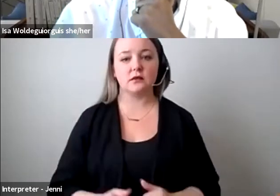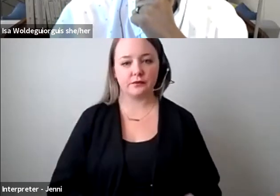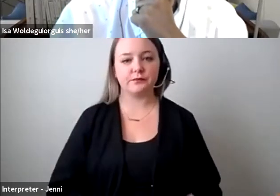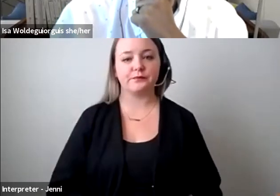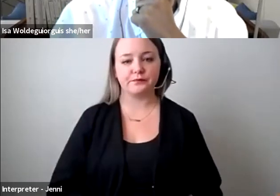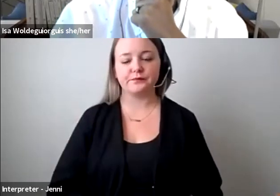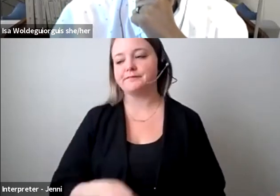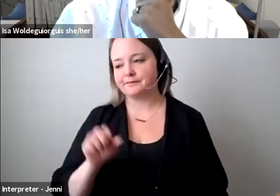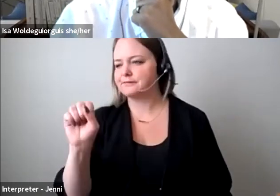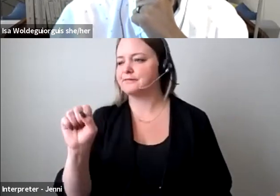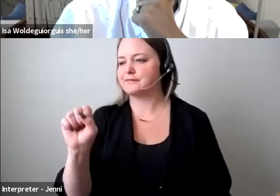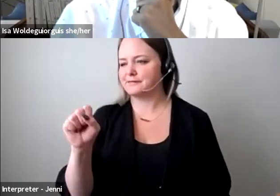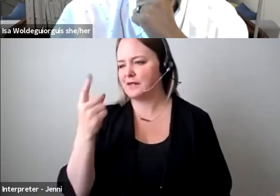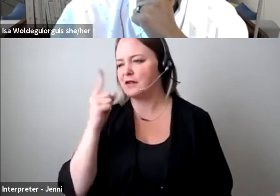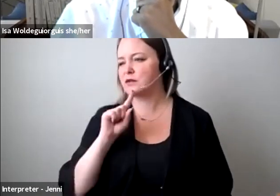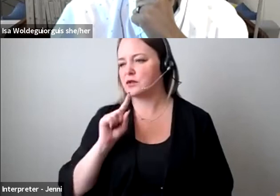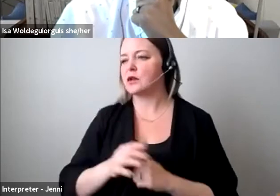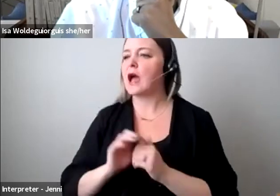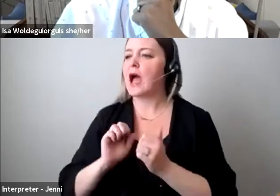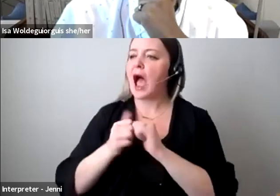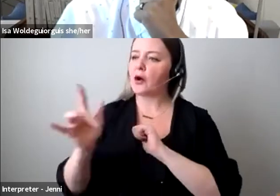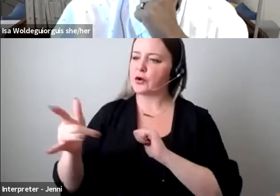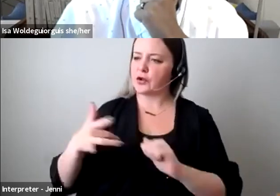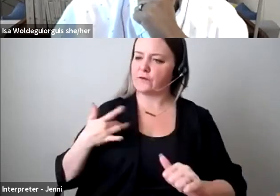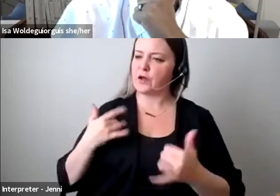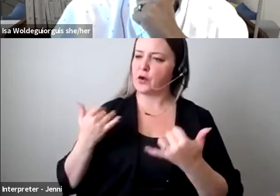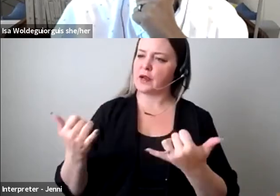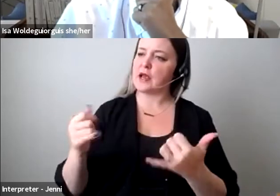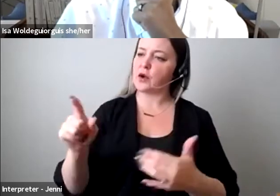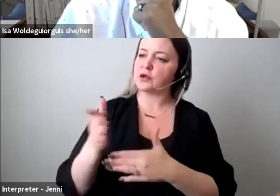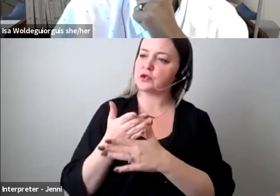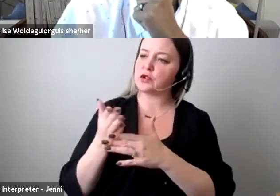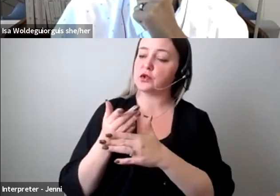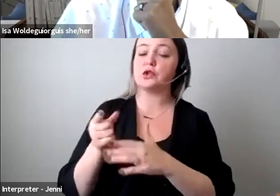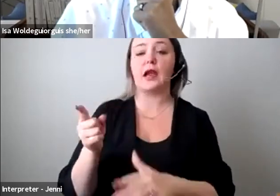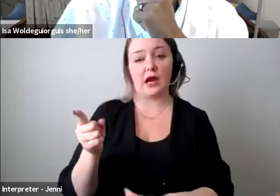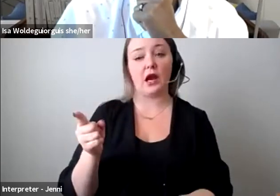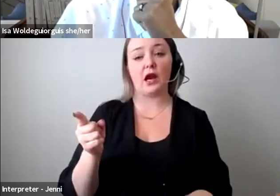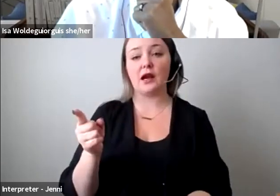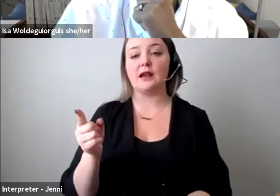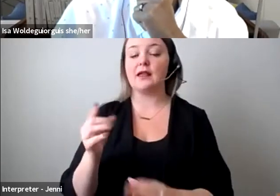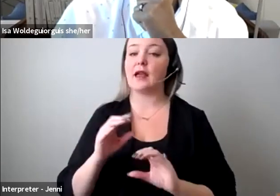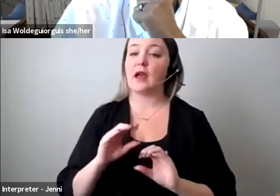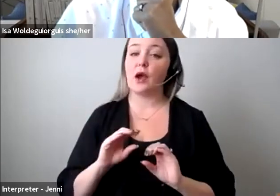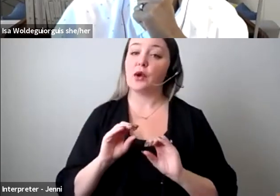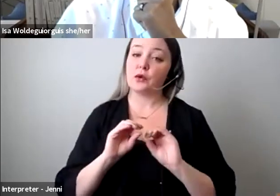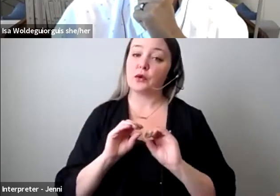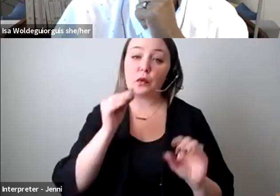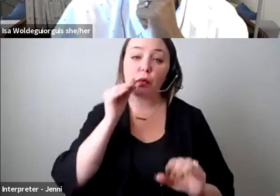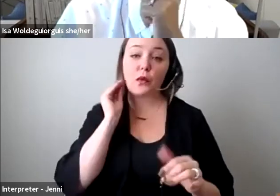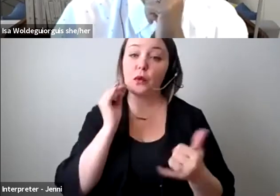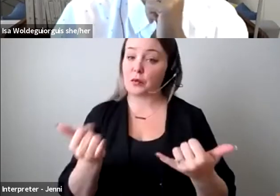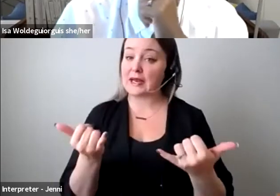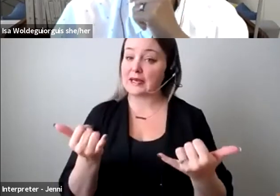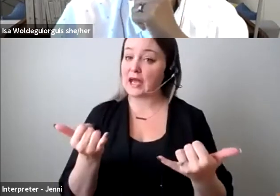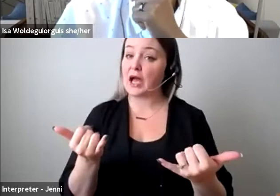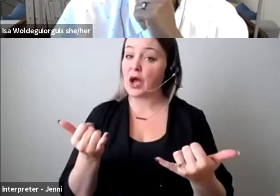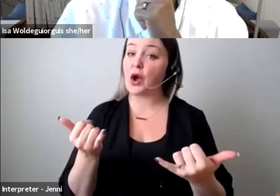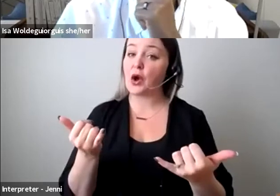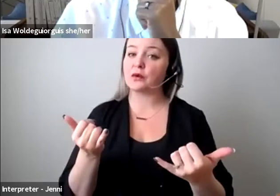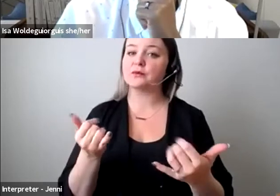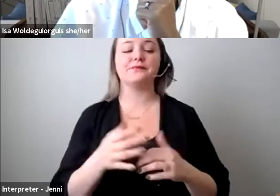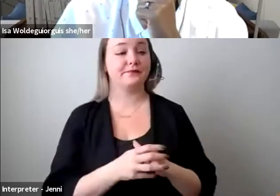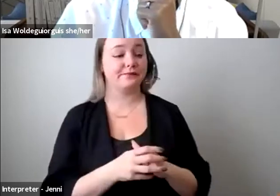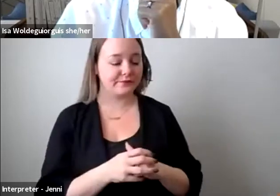Absolutely. How do you feel now? You share with us that you bravely share with us that you're homeless.